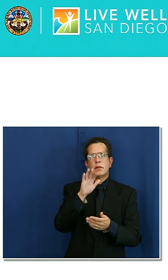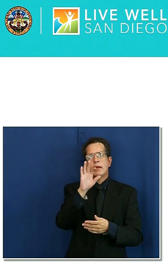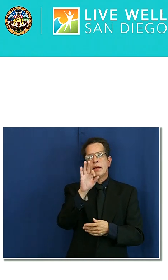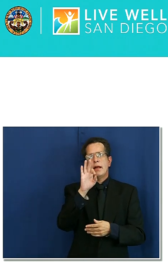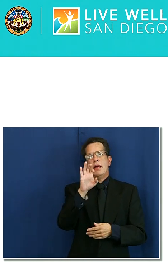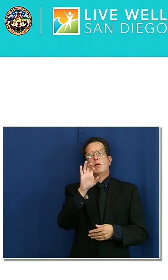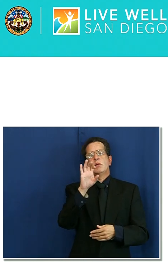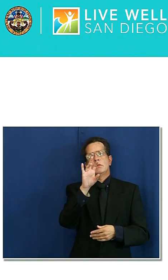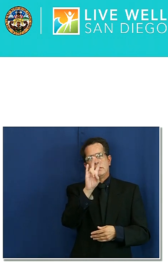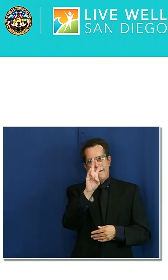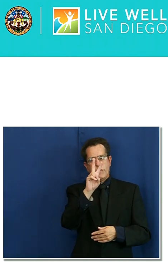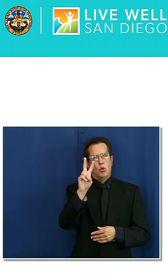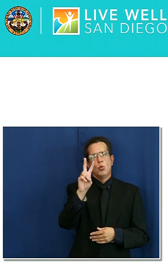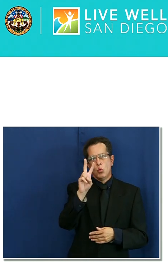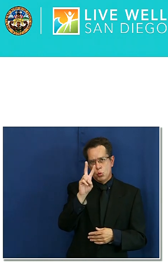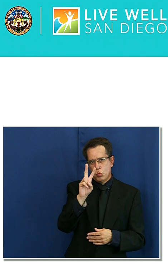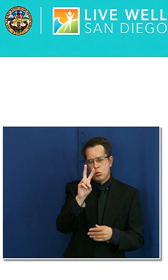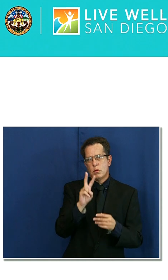4,932